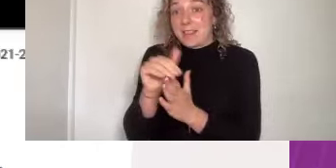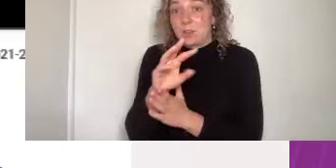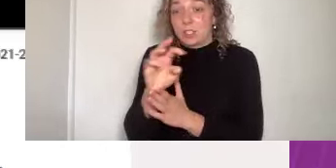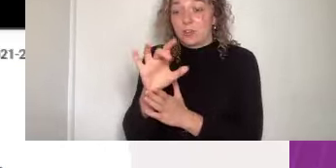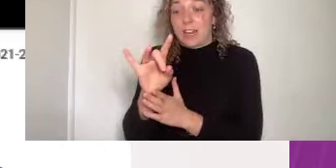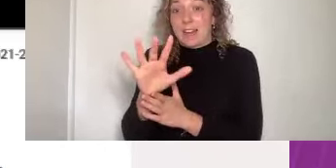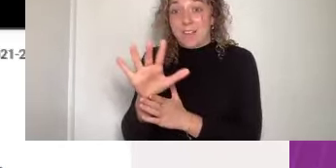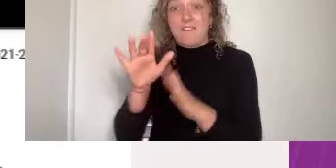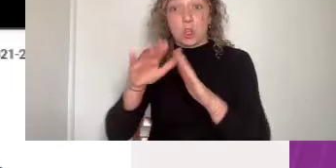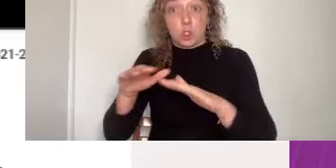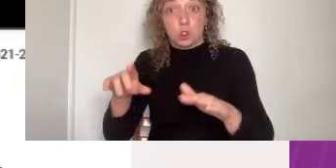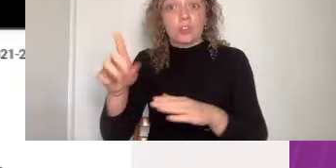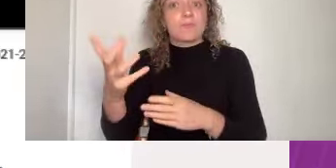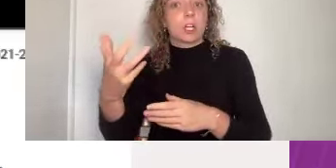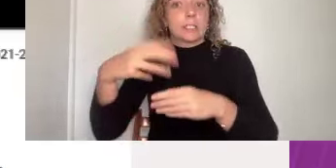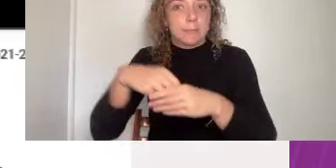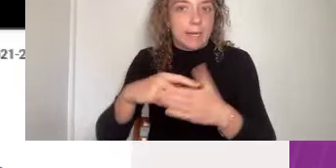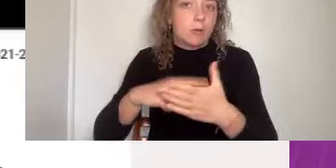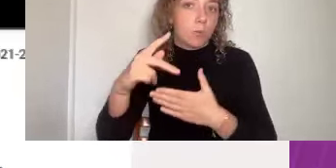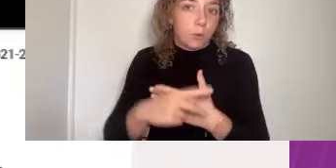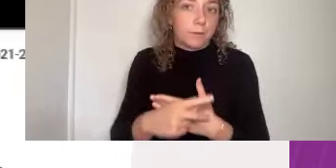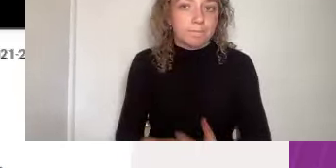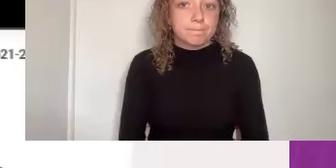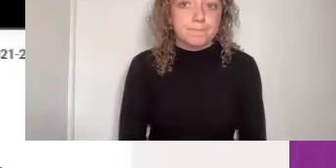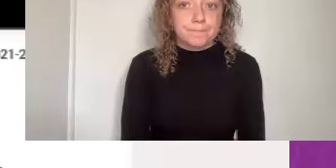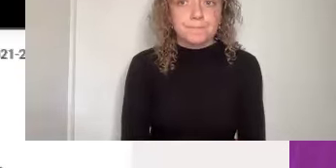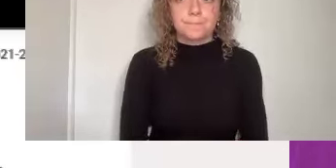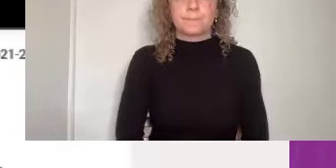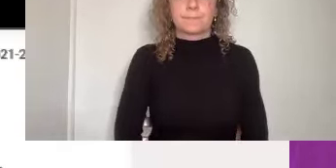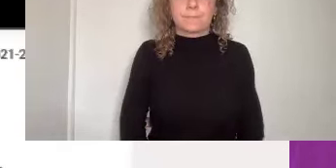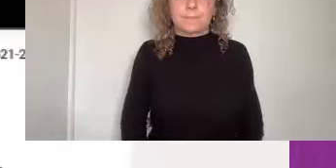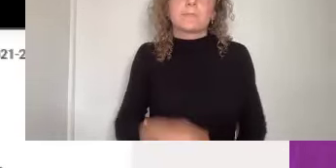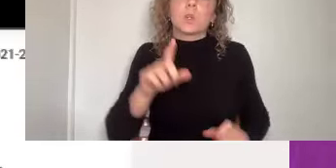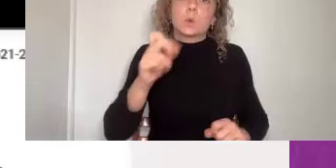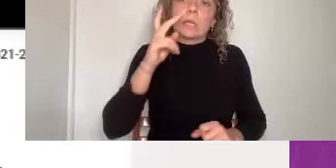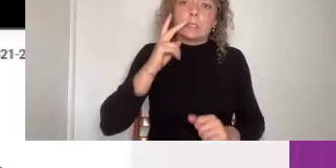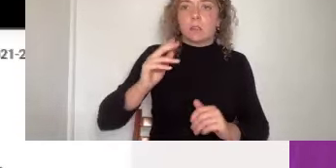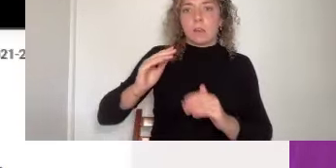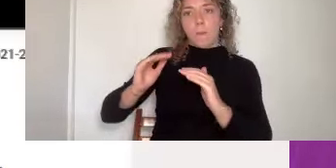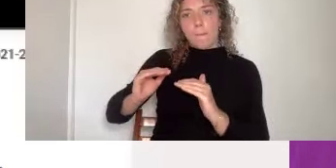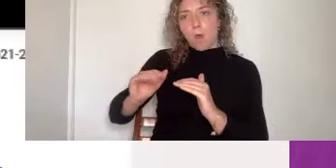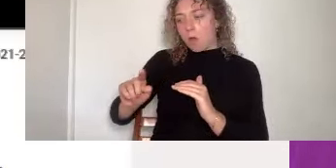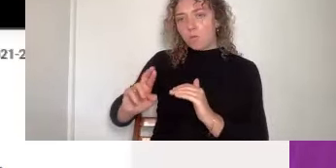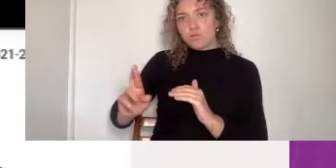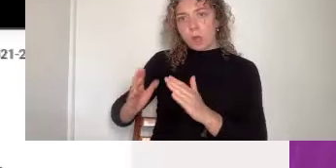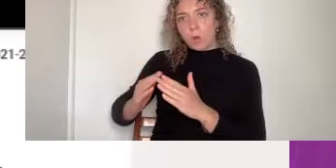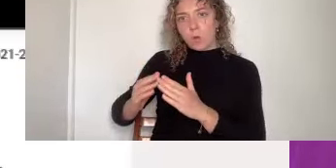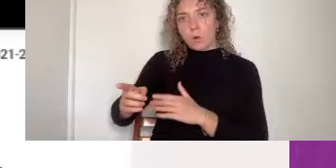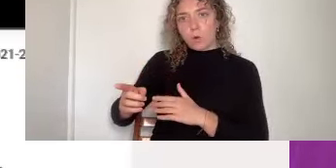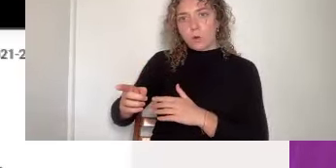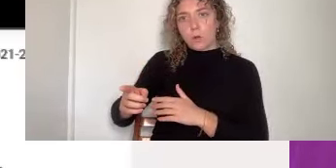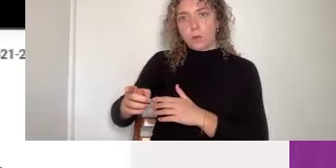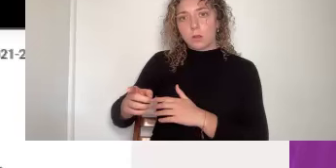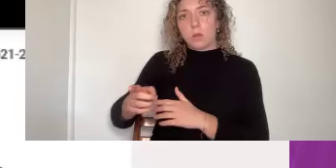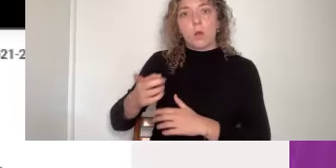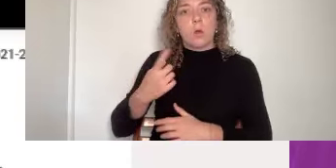9,685 of those children participating in a program. You can see on the bottom right corner that we have it broken out,